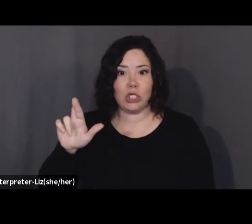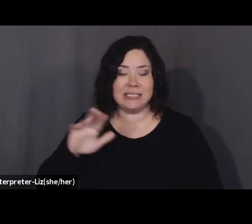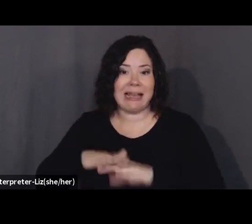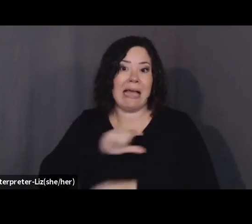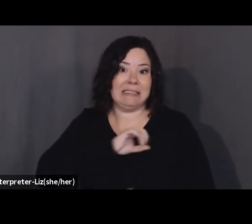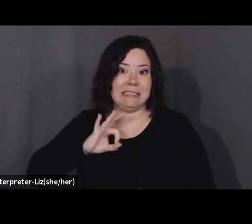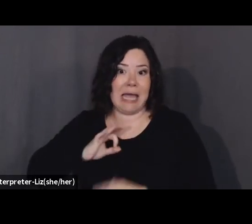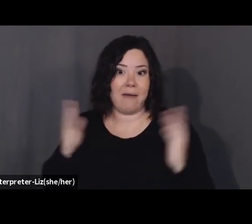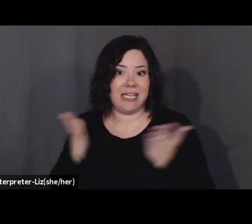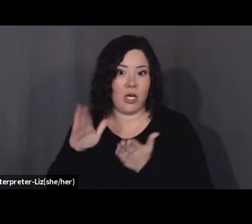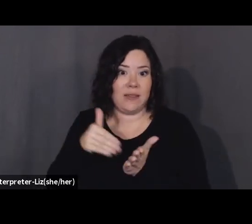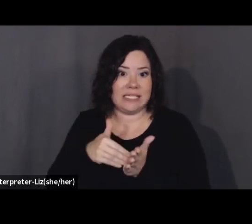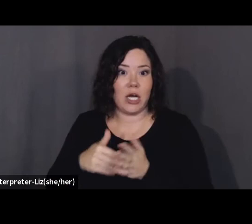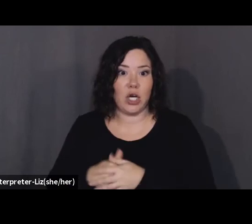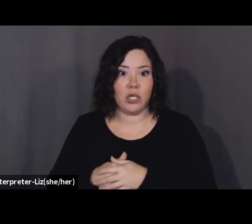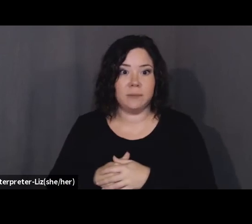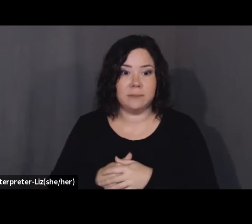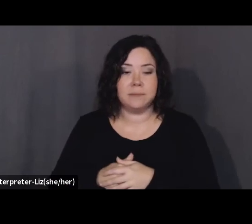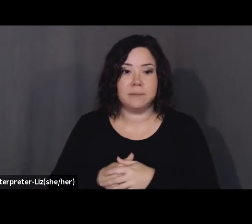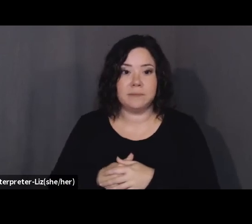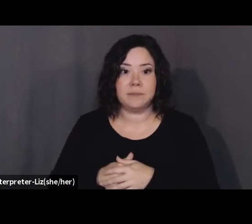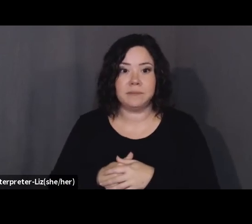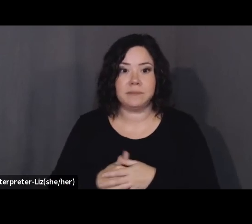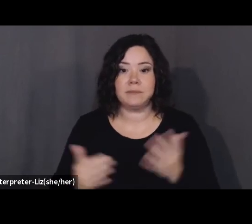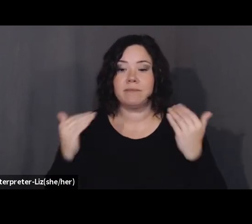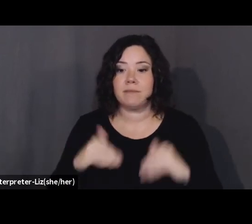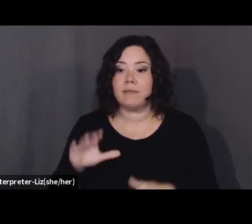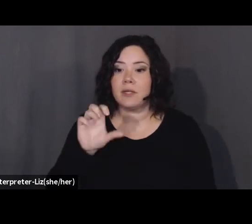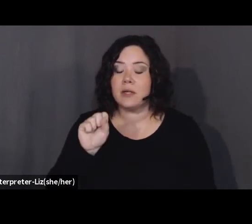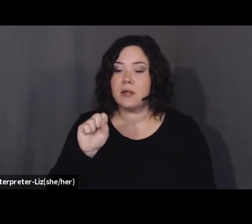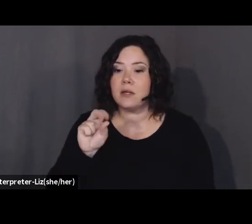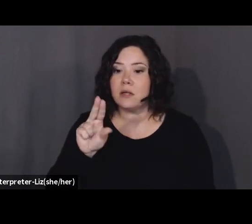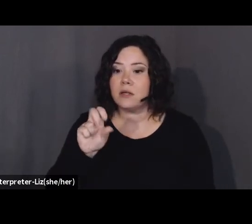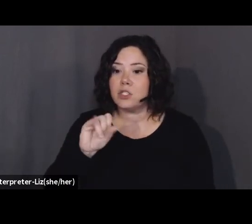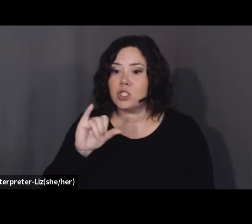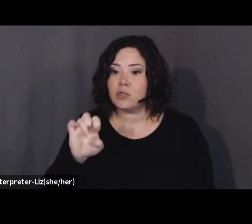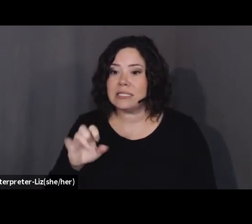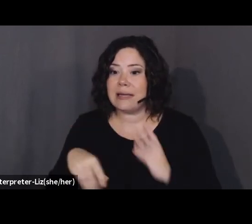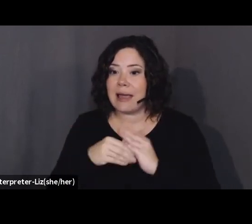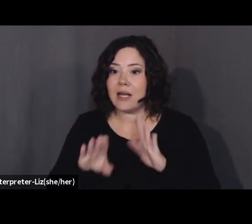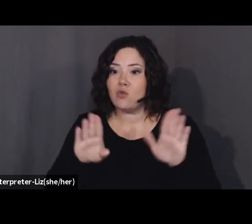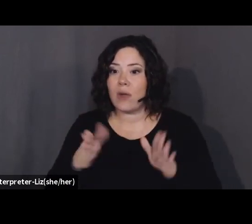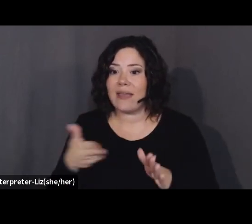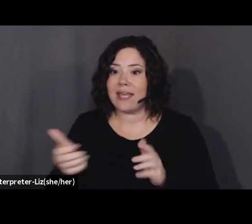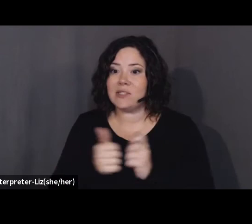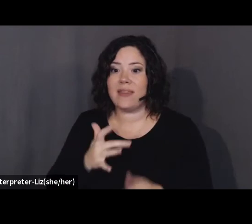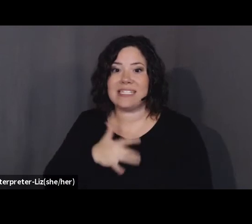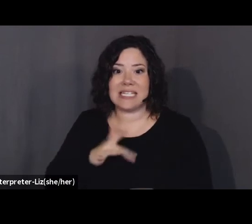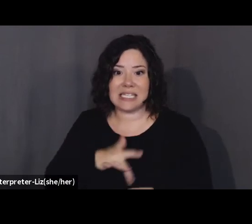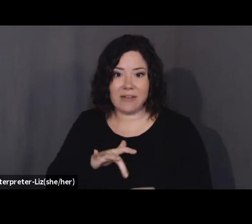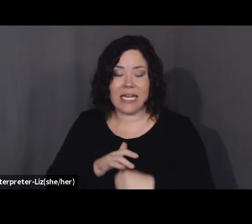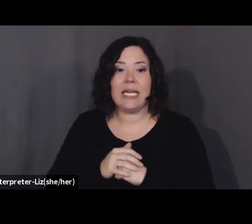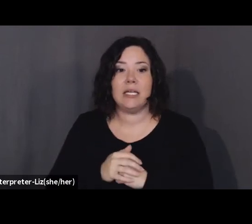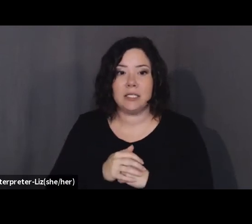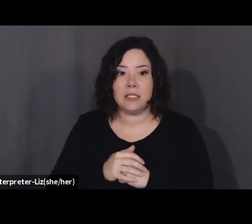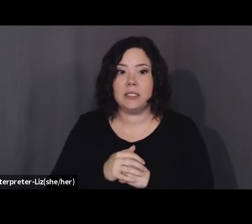center. And then Susie put some great things, going back to the sensitivity, she put some great things